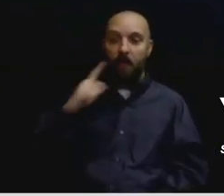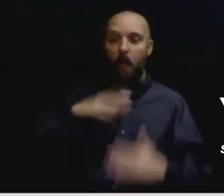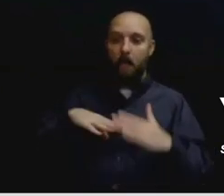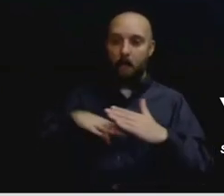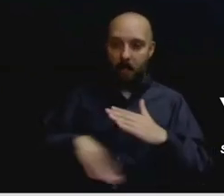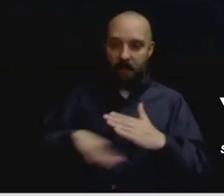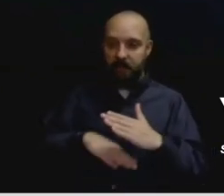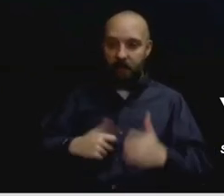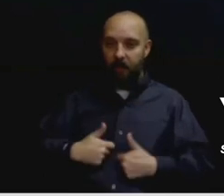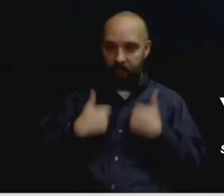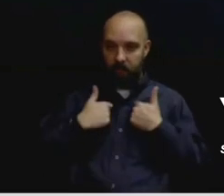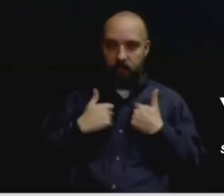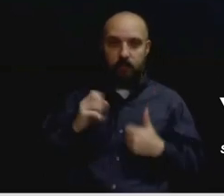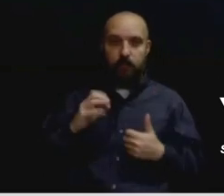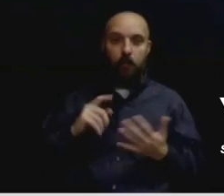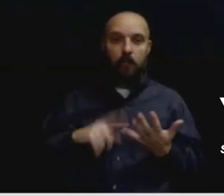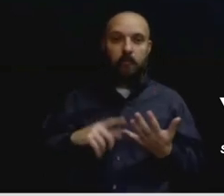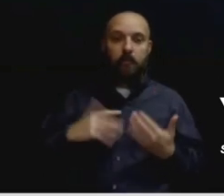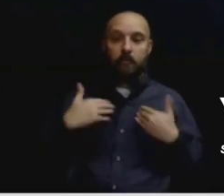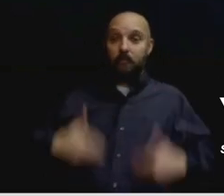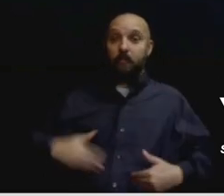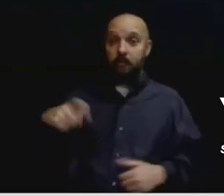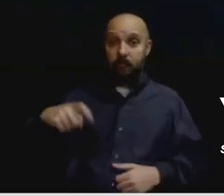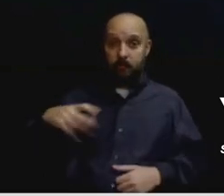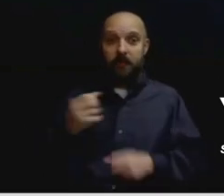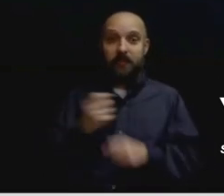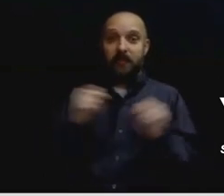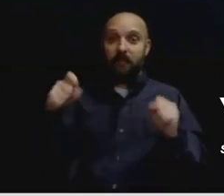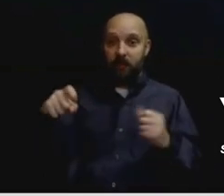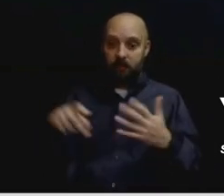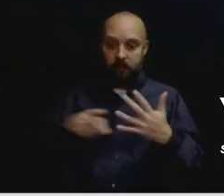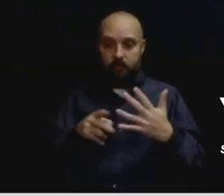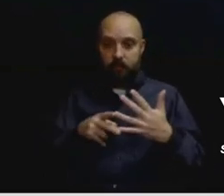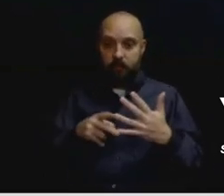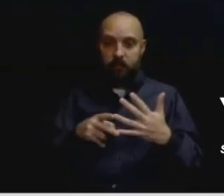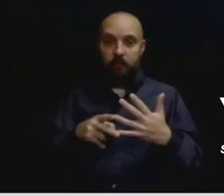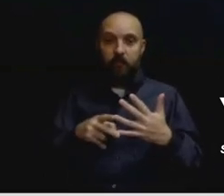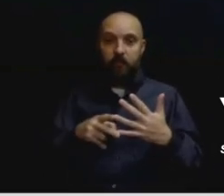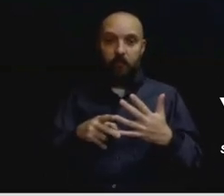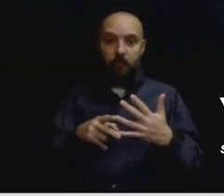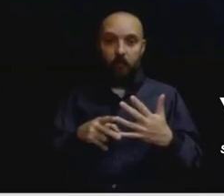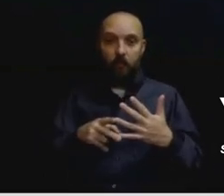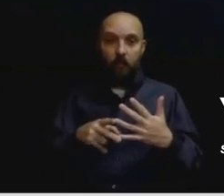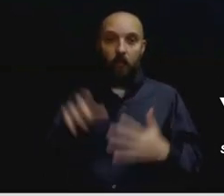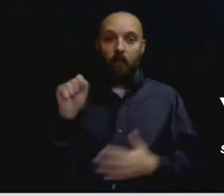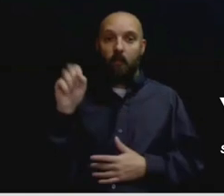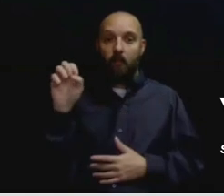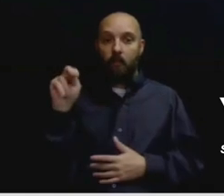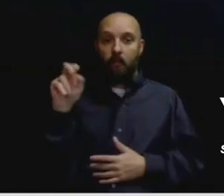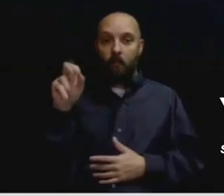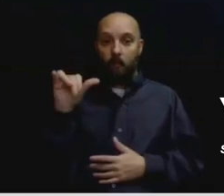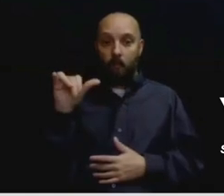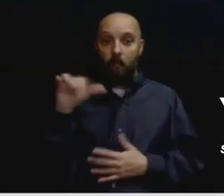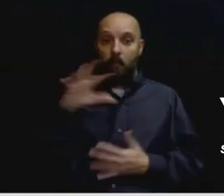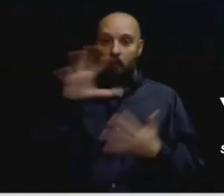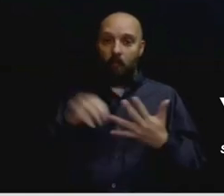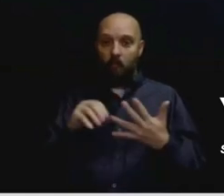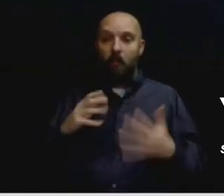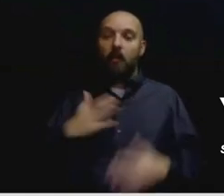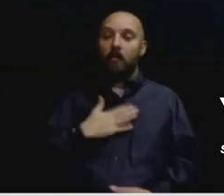living. So physiological needs and safety needs. Sensory, that's where that comes in. My